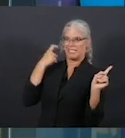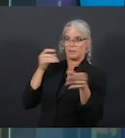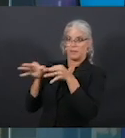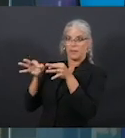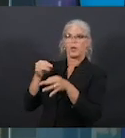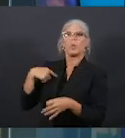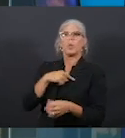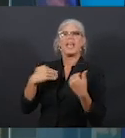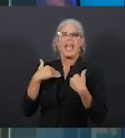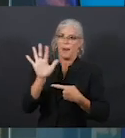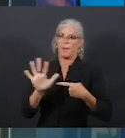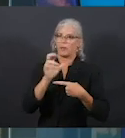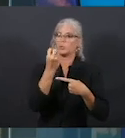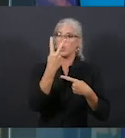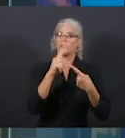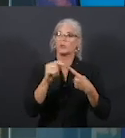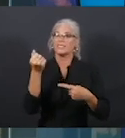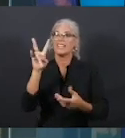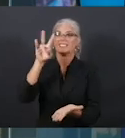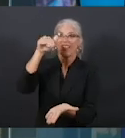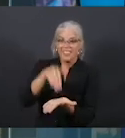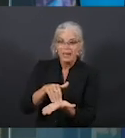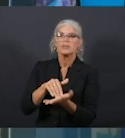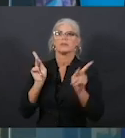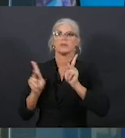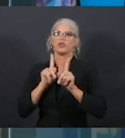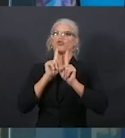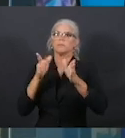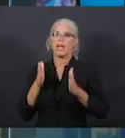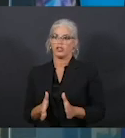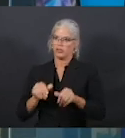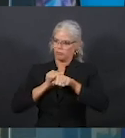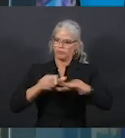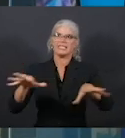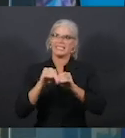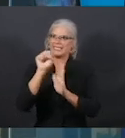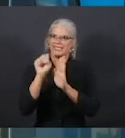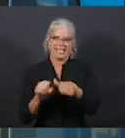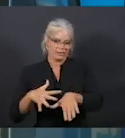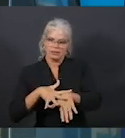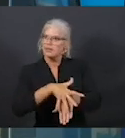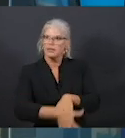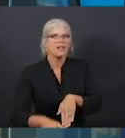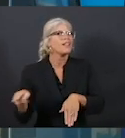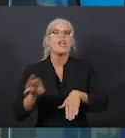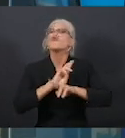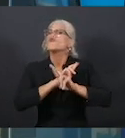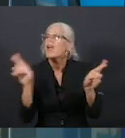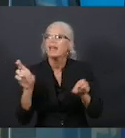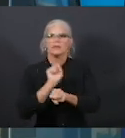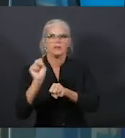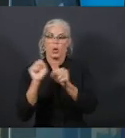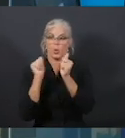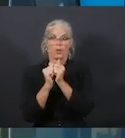and 17,000 responders already identified inside of the state that are ready to go. So again, we are working very closely with the Florida Municipal Electric